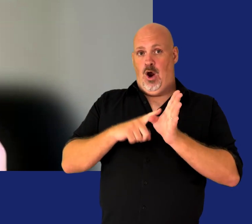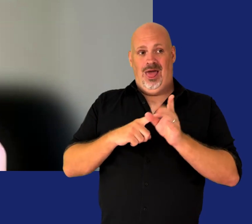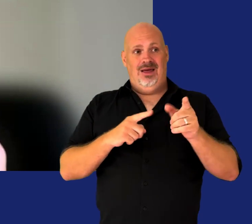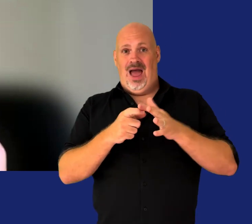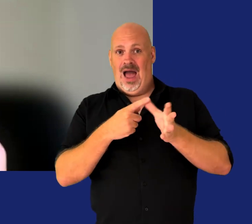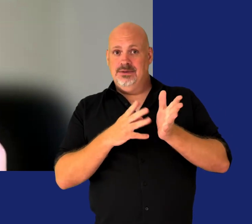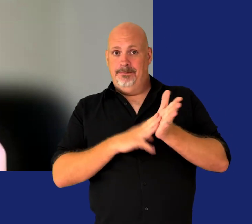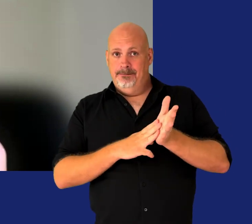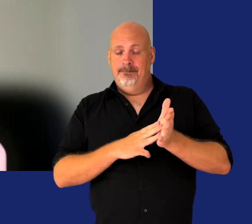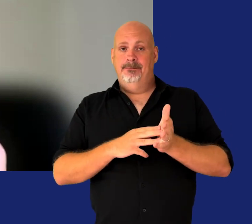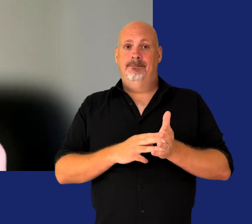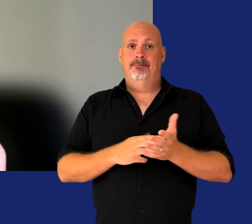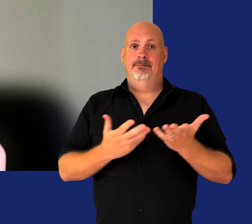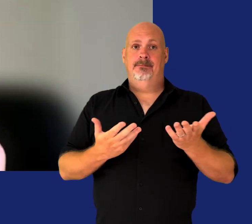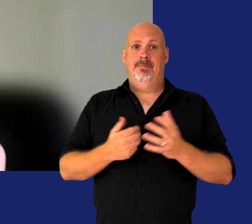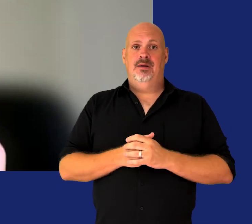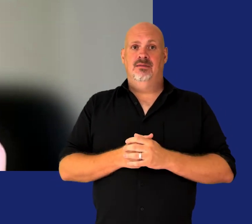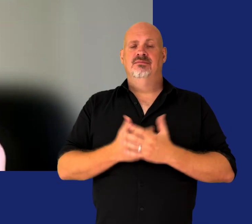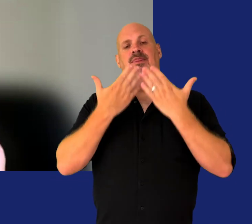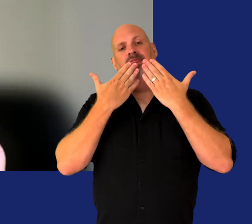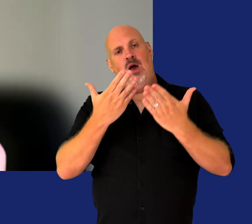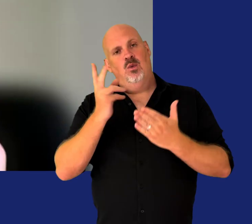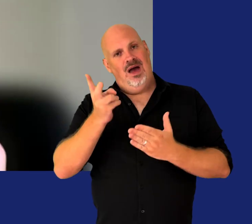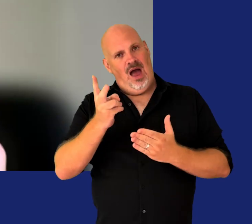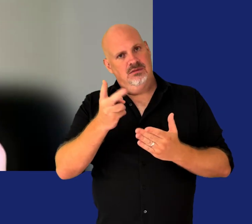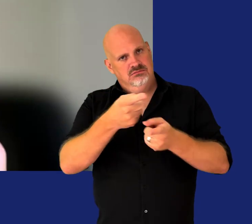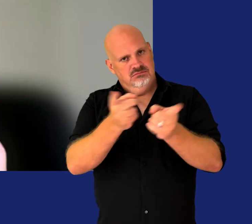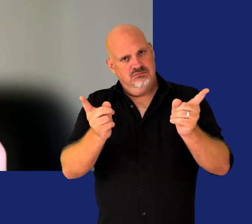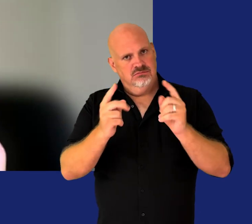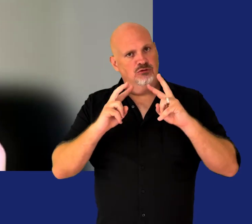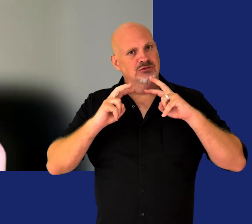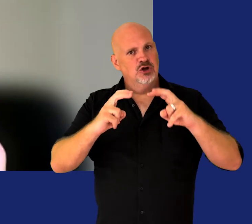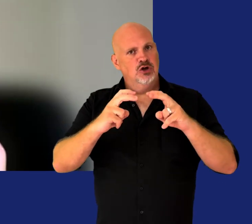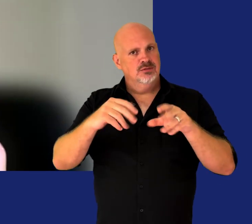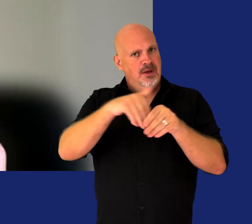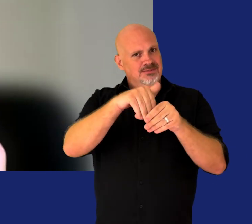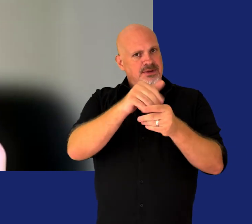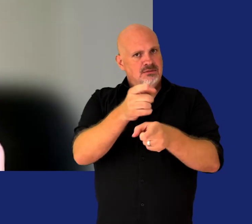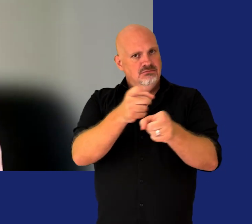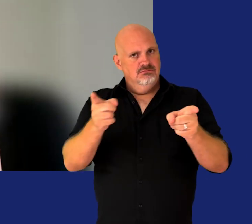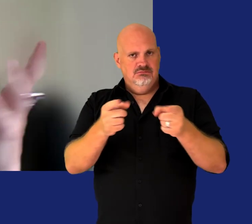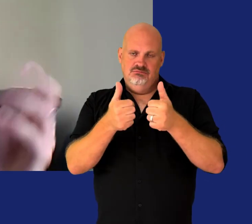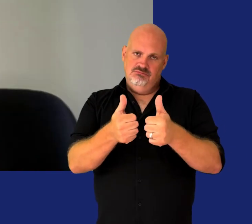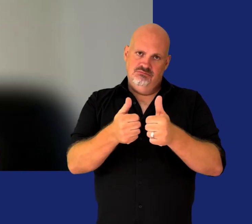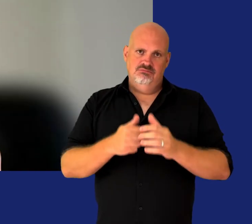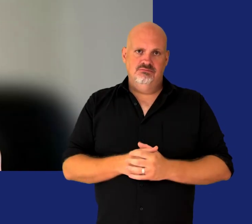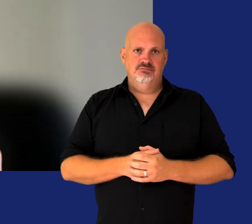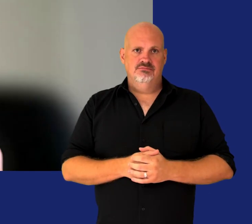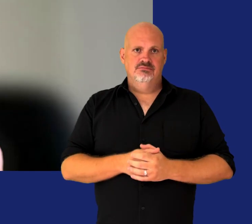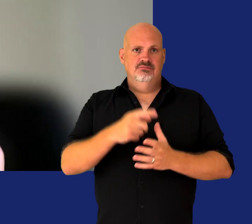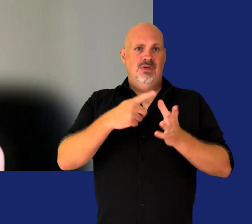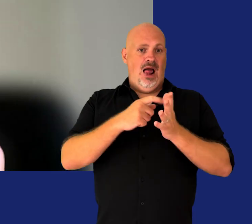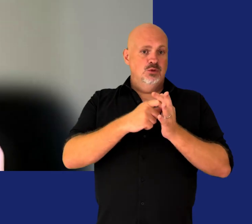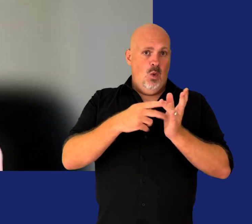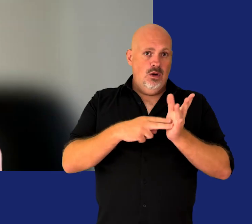Molly and Adam, and thank you again to our research